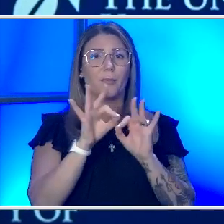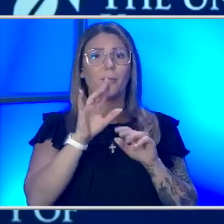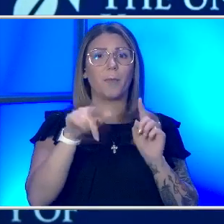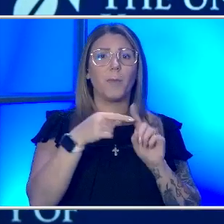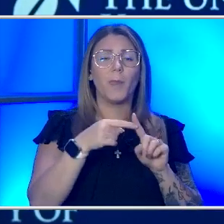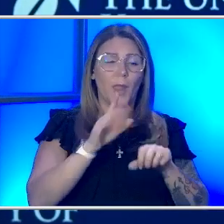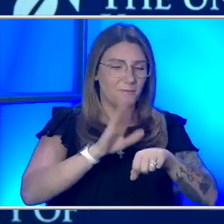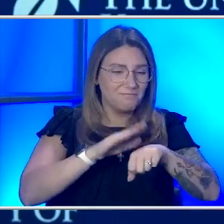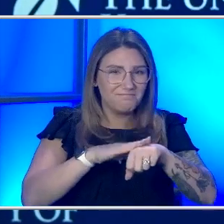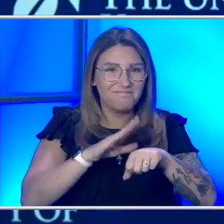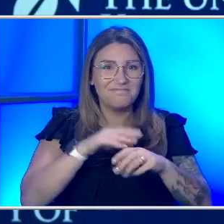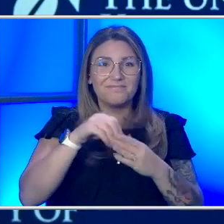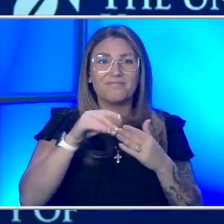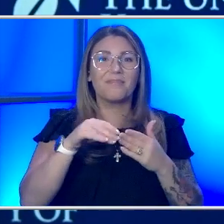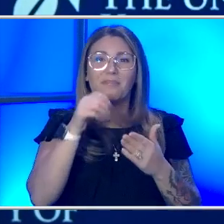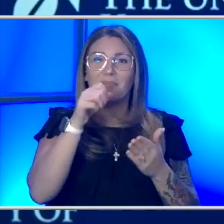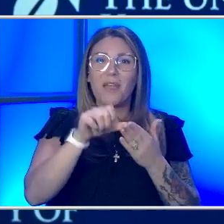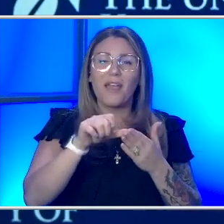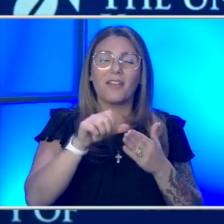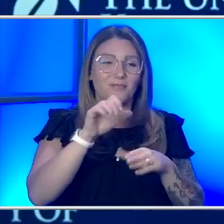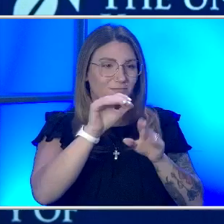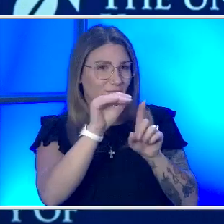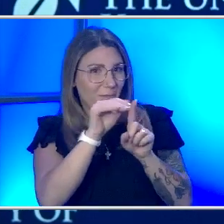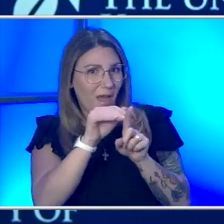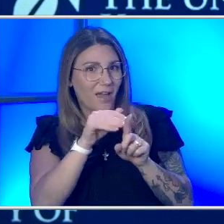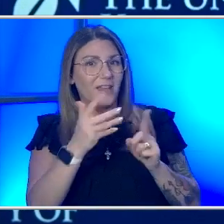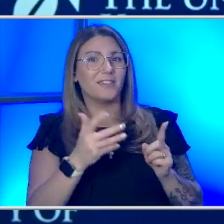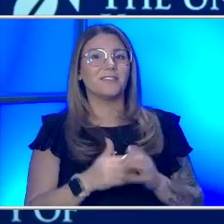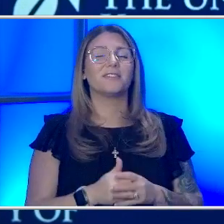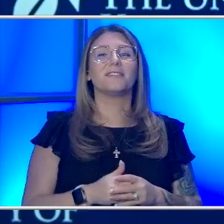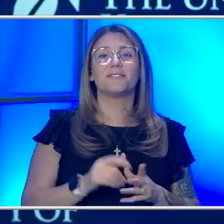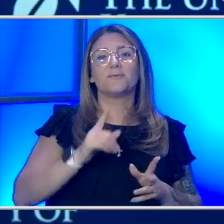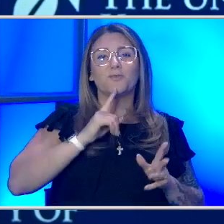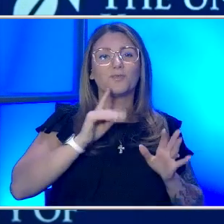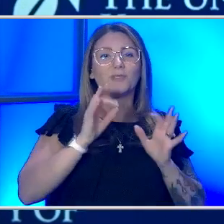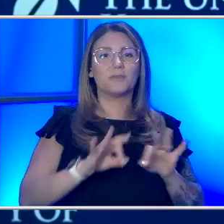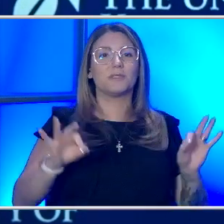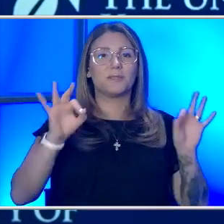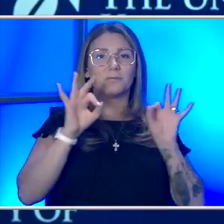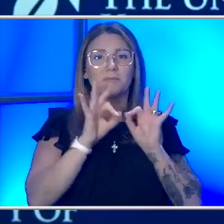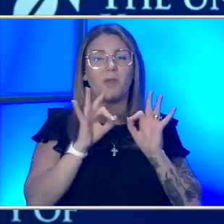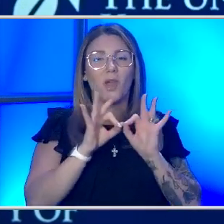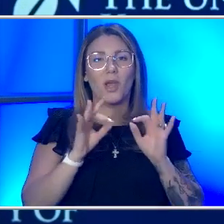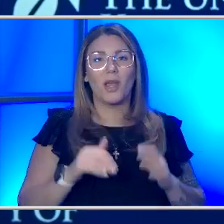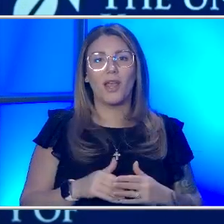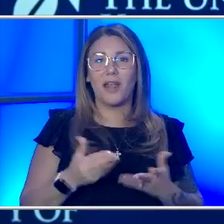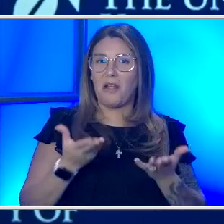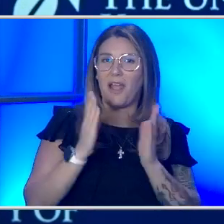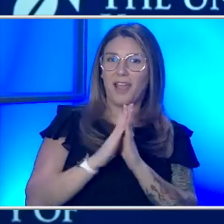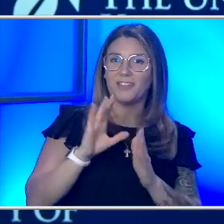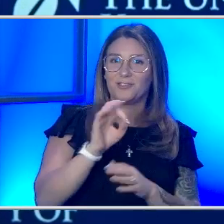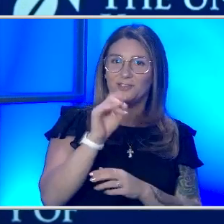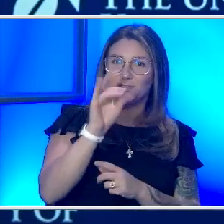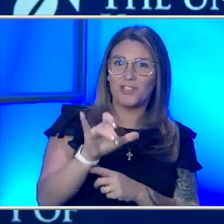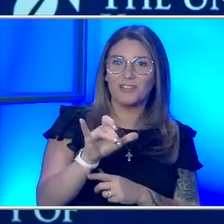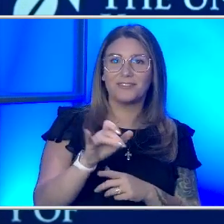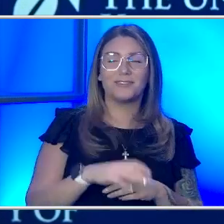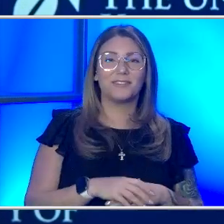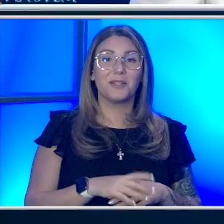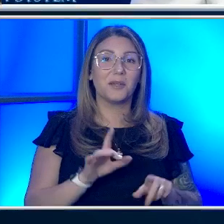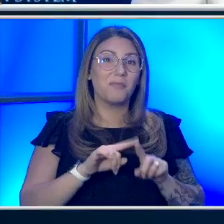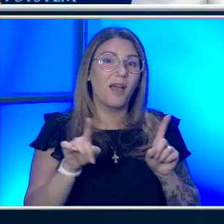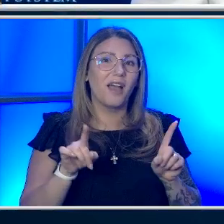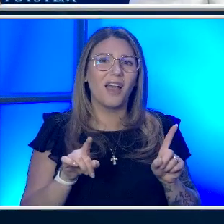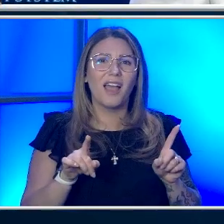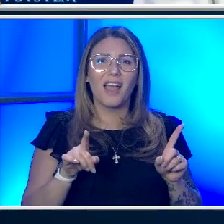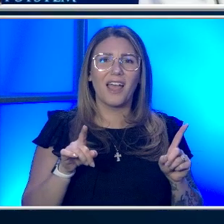mail, just to remind you, I think it's really important. And I'll ask Chelsea, I'll go off script here, but how